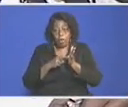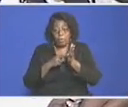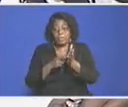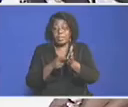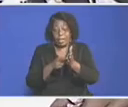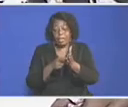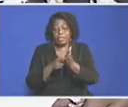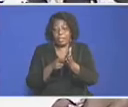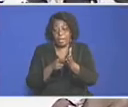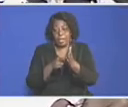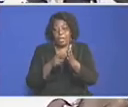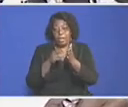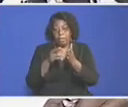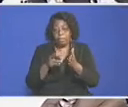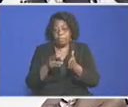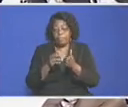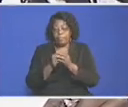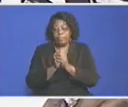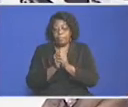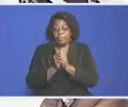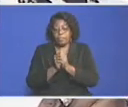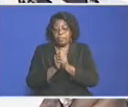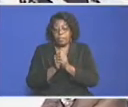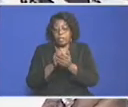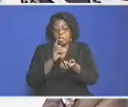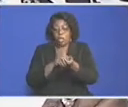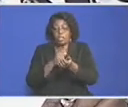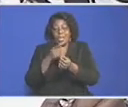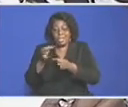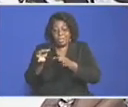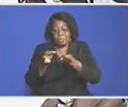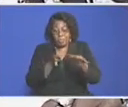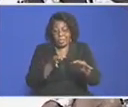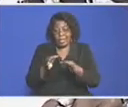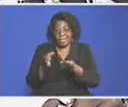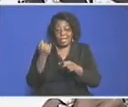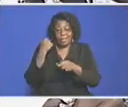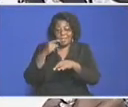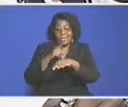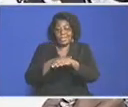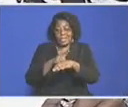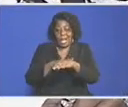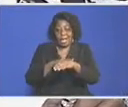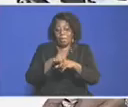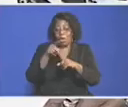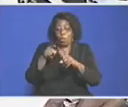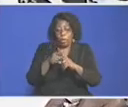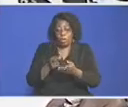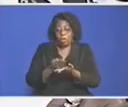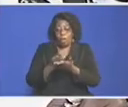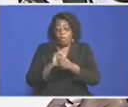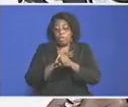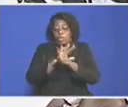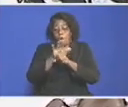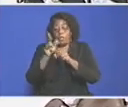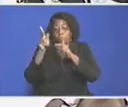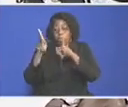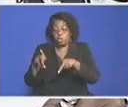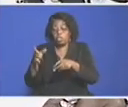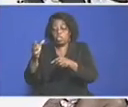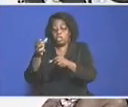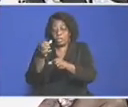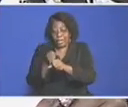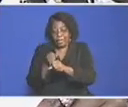representative, Dr. Eldana Boisson, recently explained to us whether there is a timeline for when a recovering COVID patient should